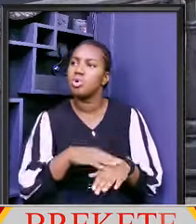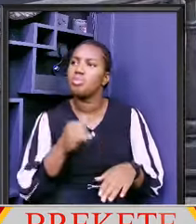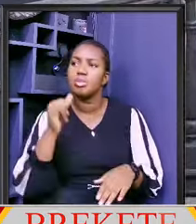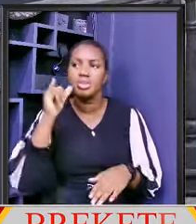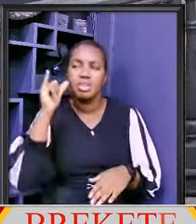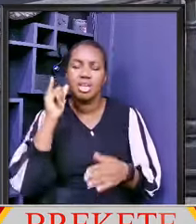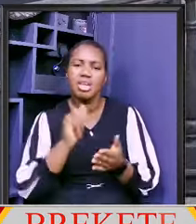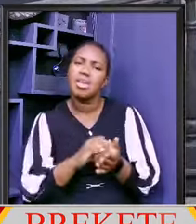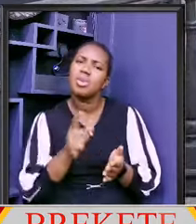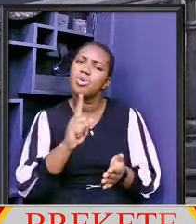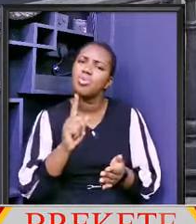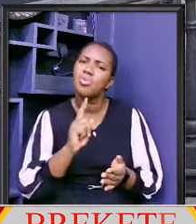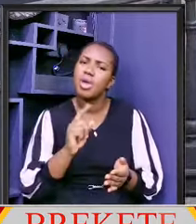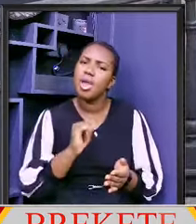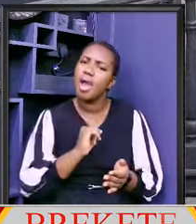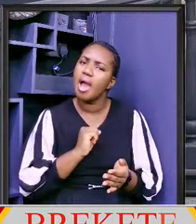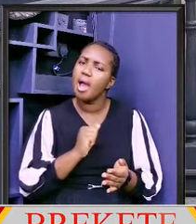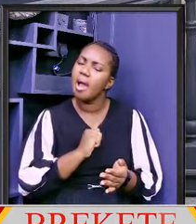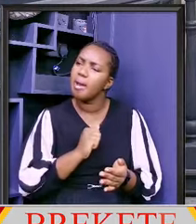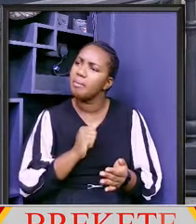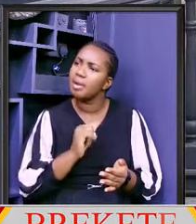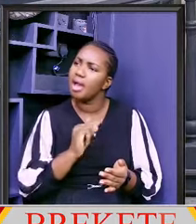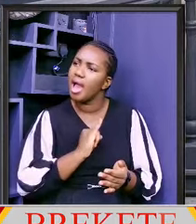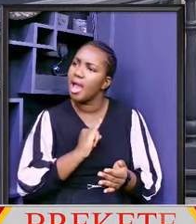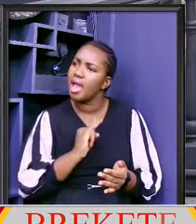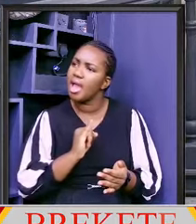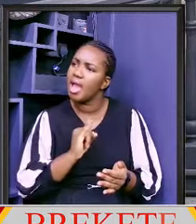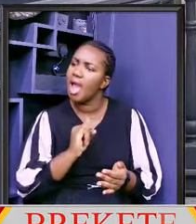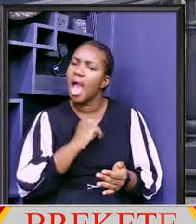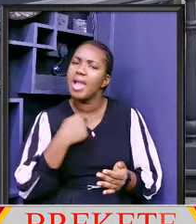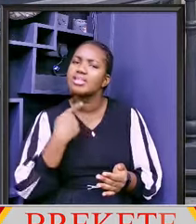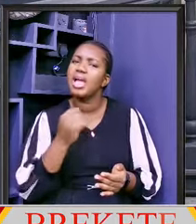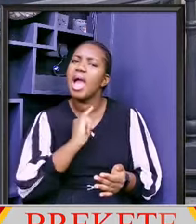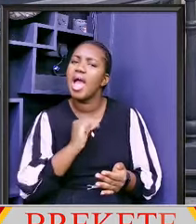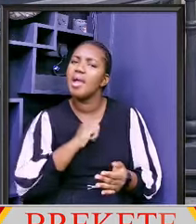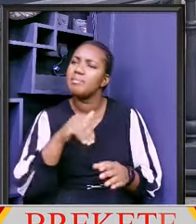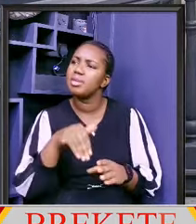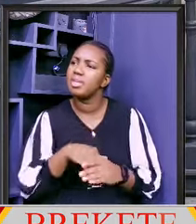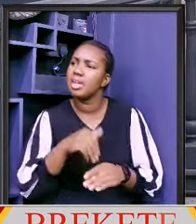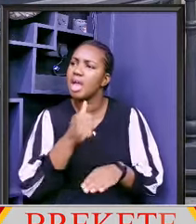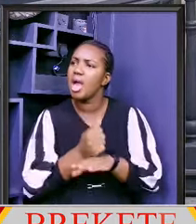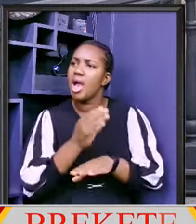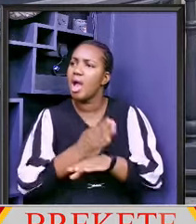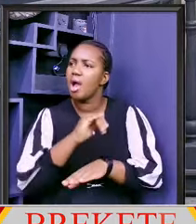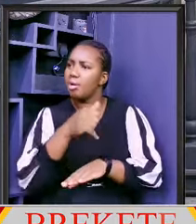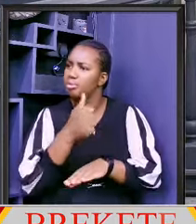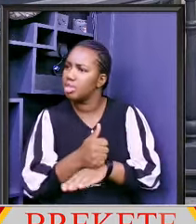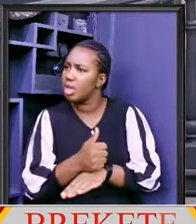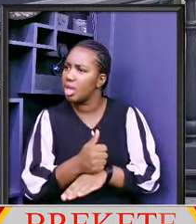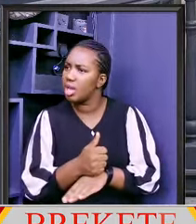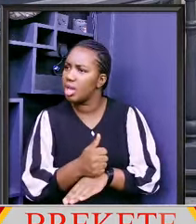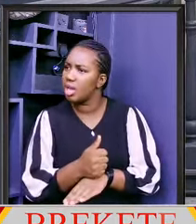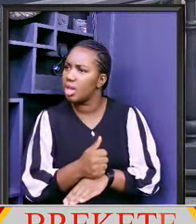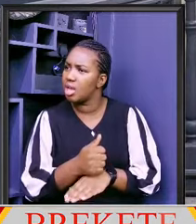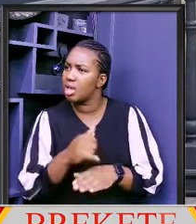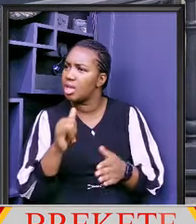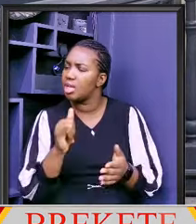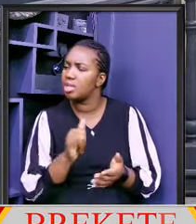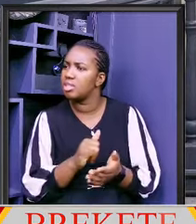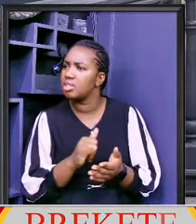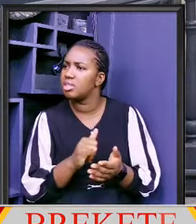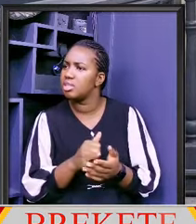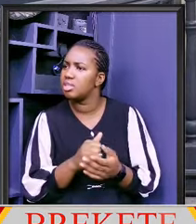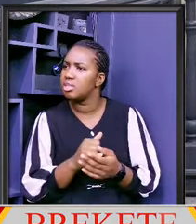yesterday. He said, "Where am I?" I said, "I'm in Lagos. I'm in Abuja." He said, "Ah, he never picked my call. He doesn't call me